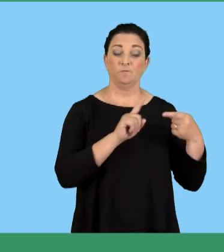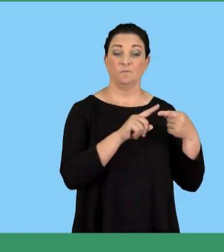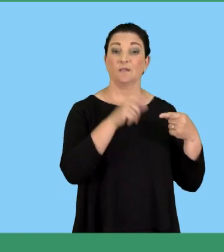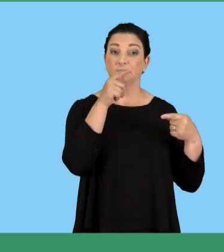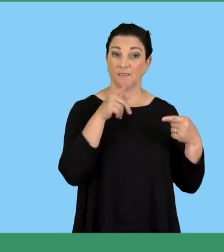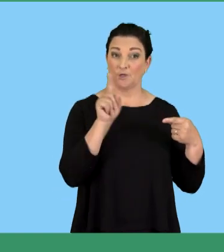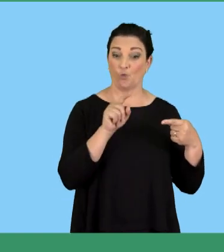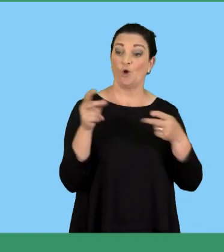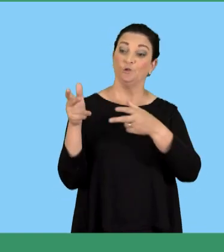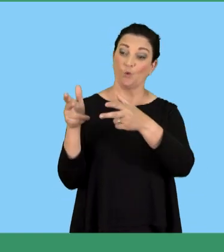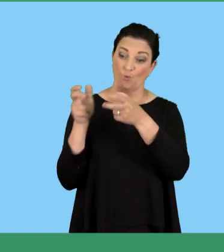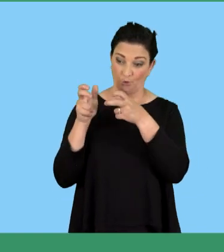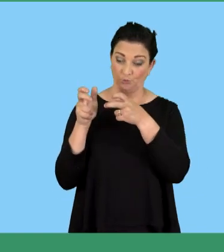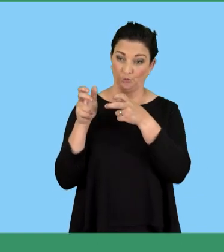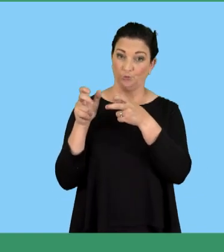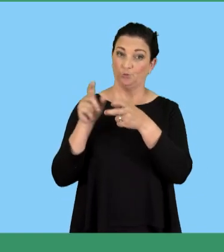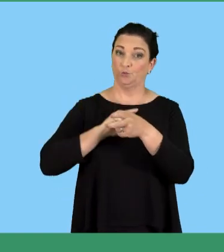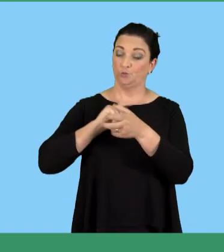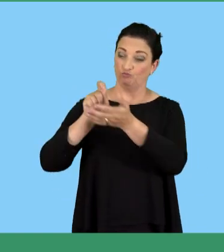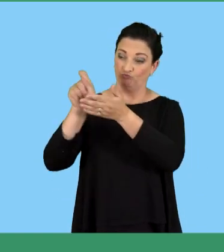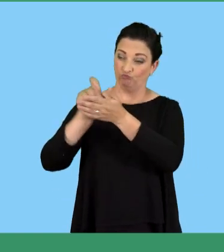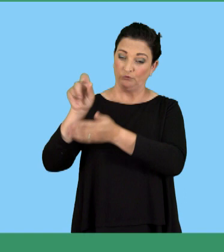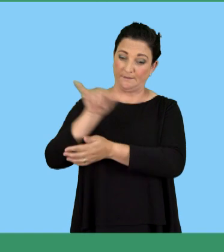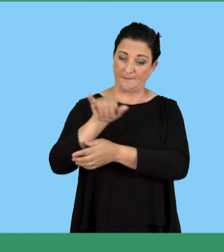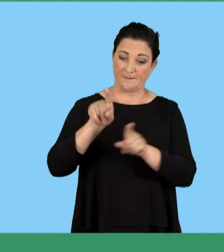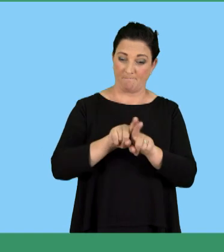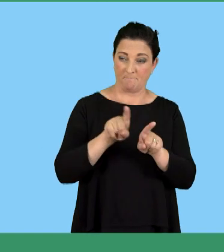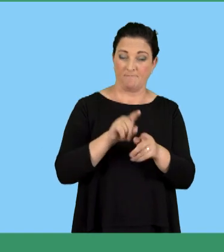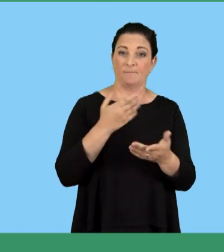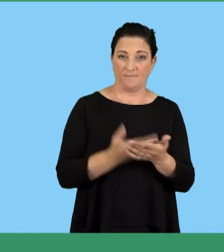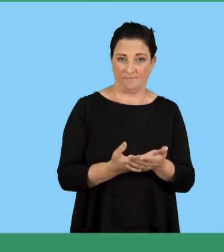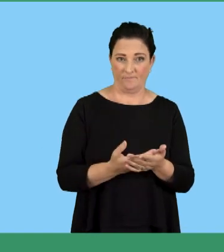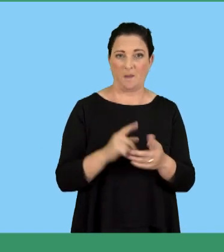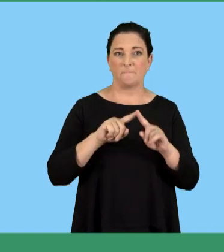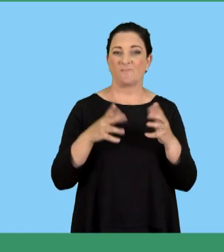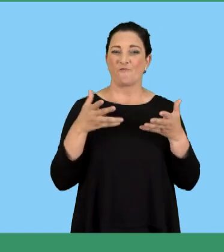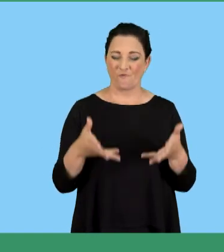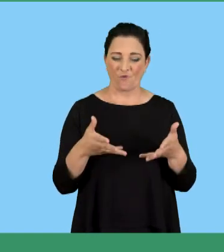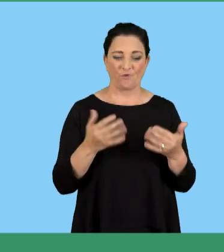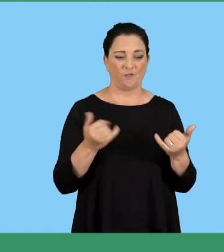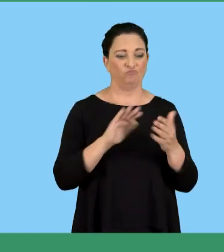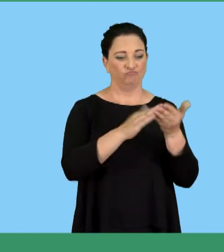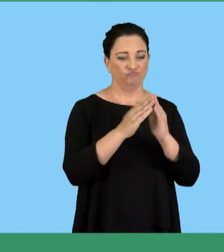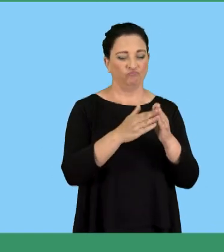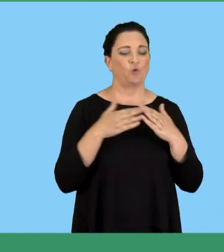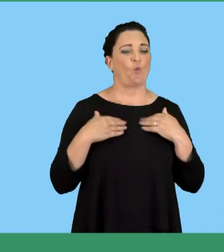says, quote two ways in which June Traders contributed to the well-being of their community.